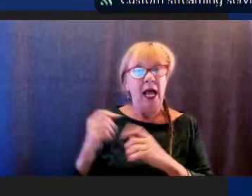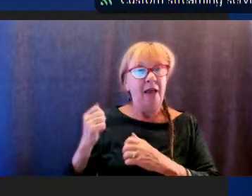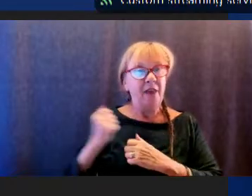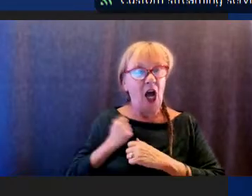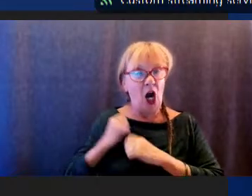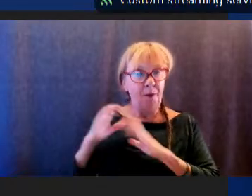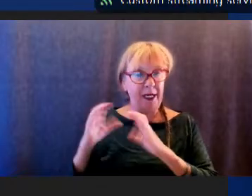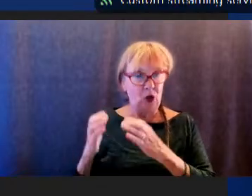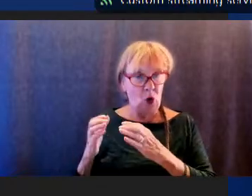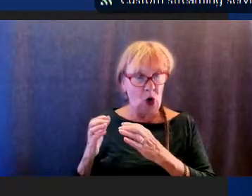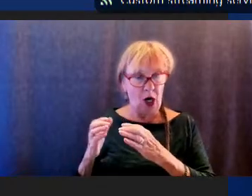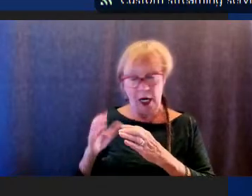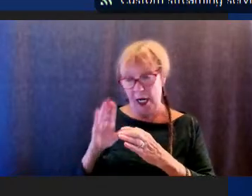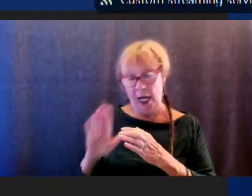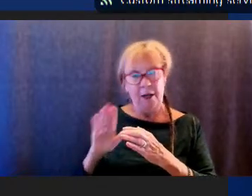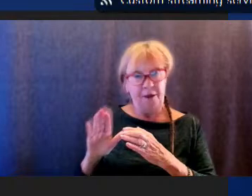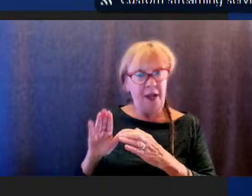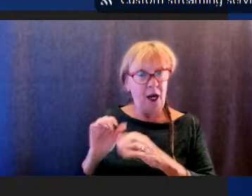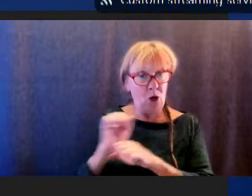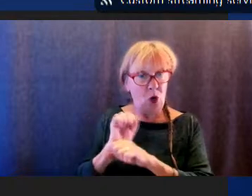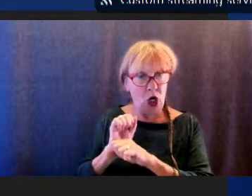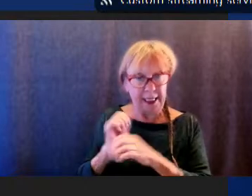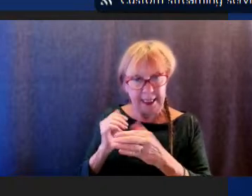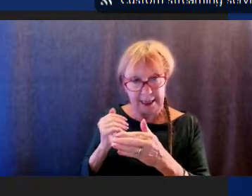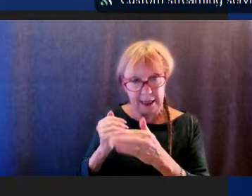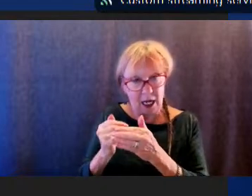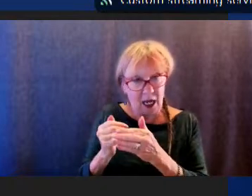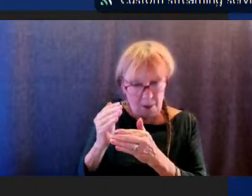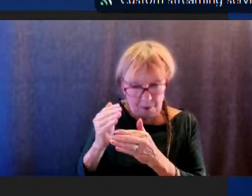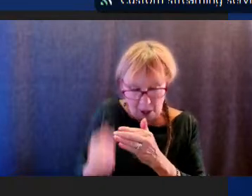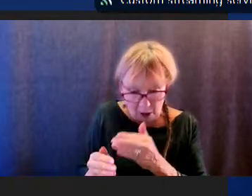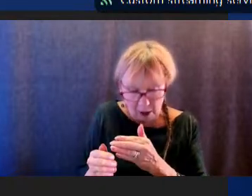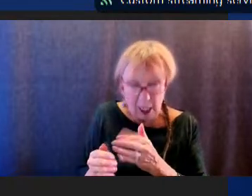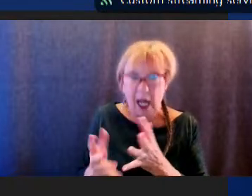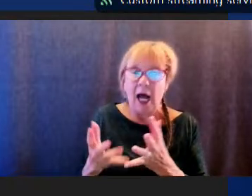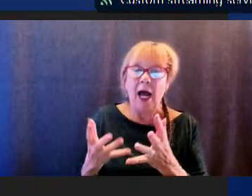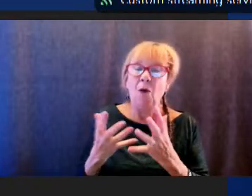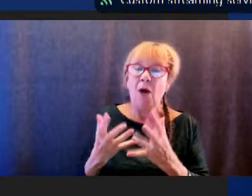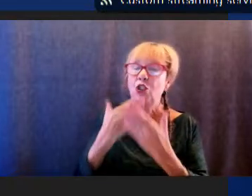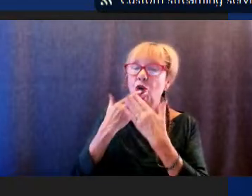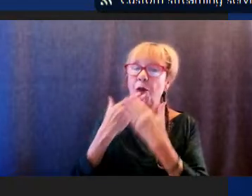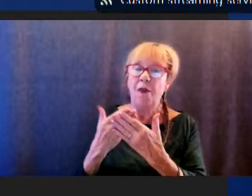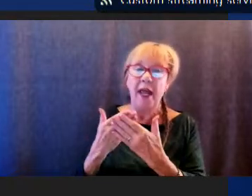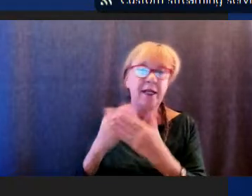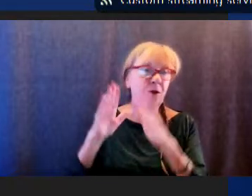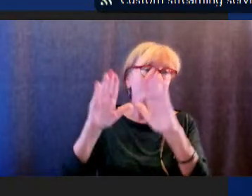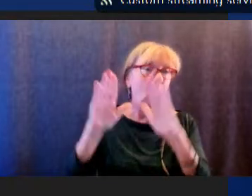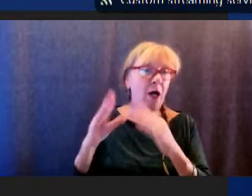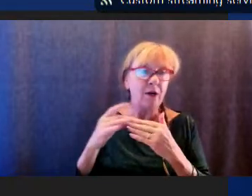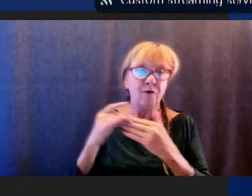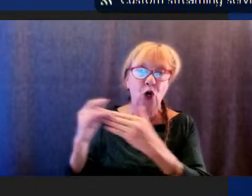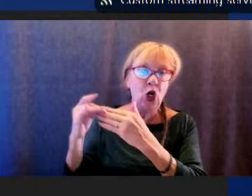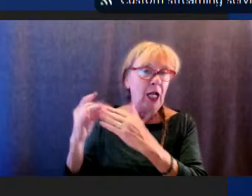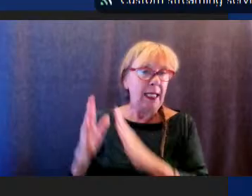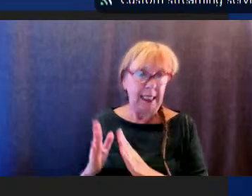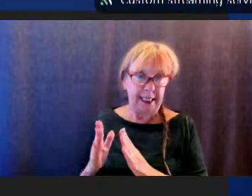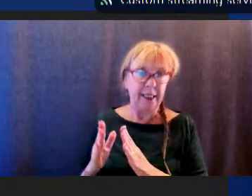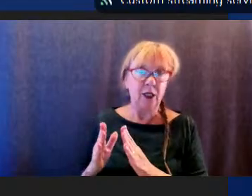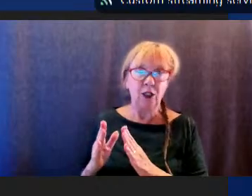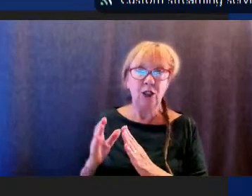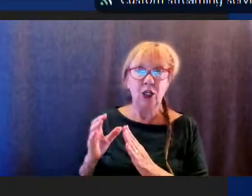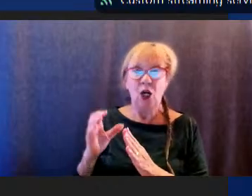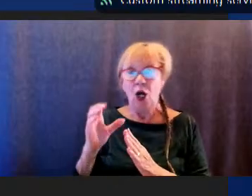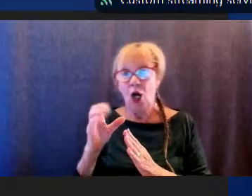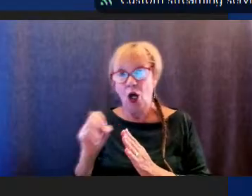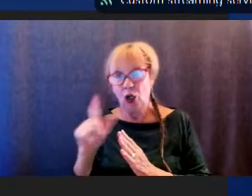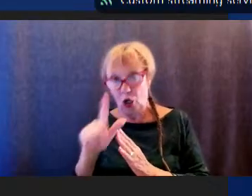removal operations and publicly thank the incredible leadership of the Army Corps. Colonel, I know you're going to speak, but I